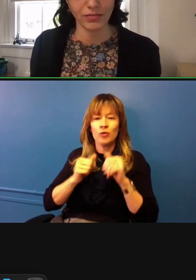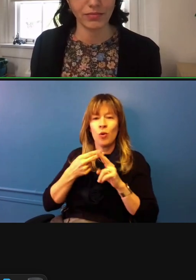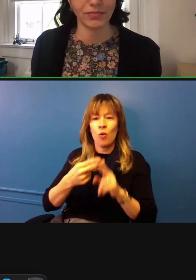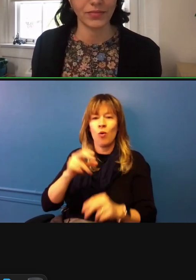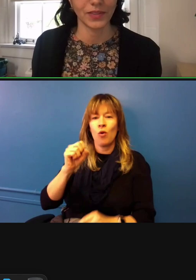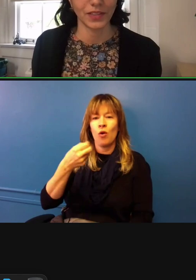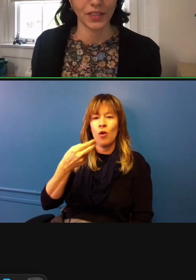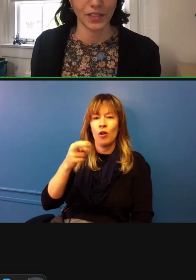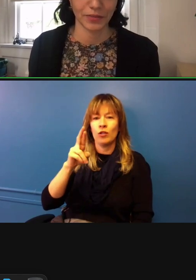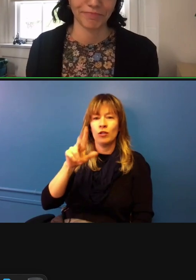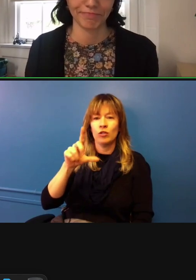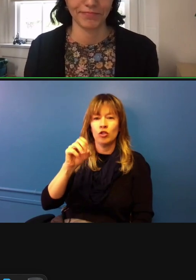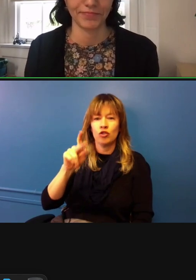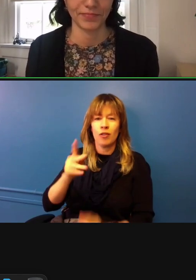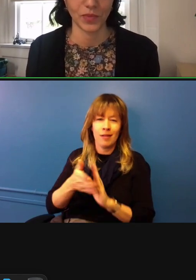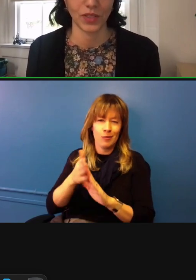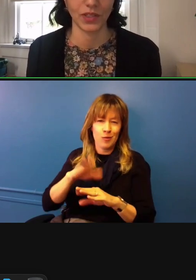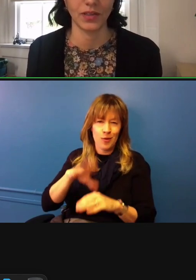Sherlock.